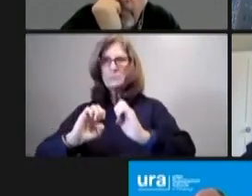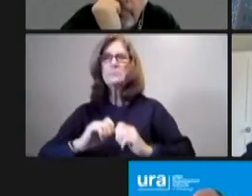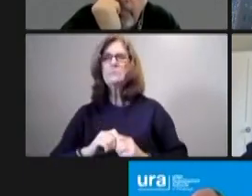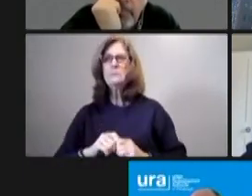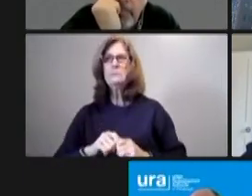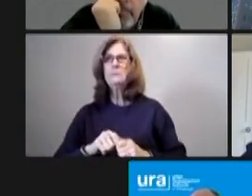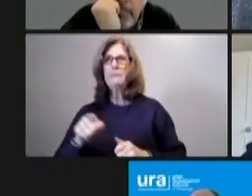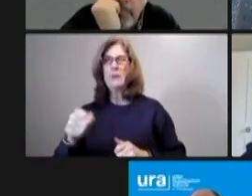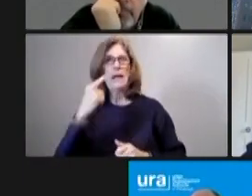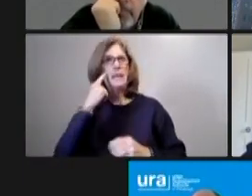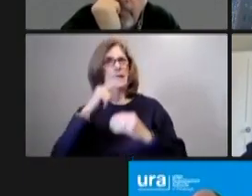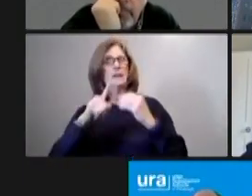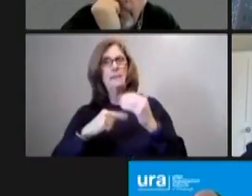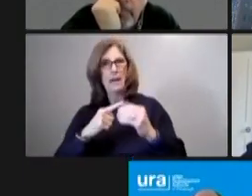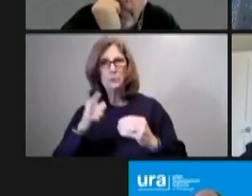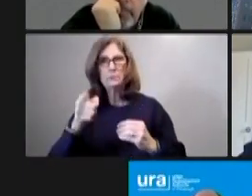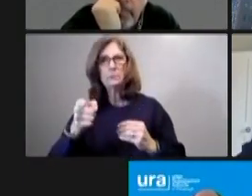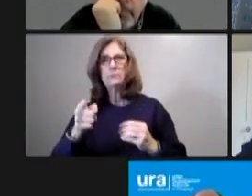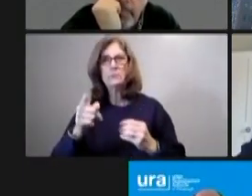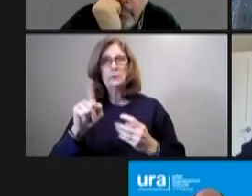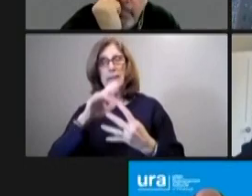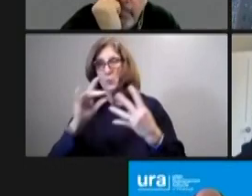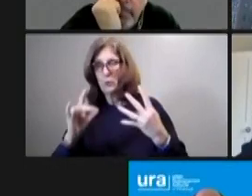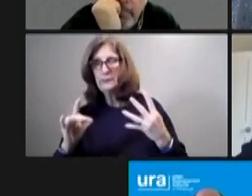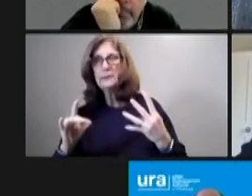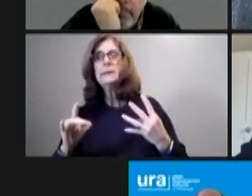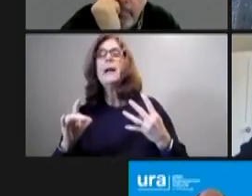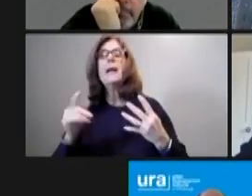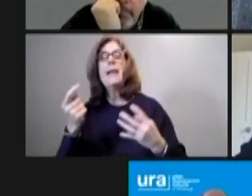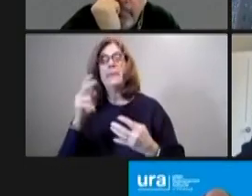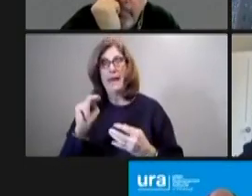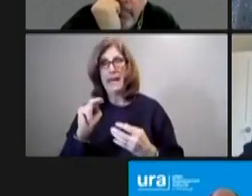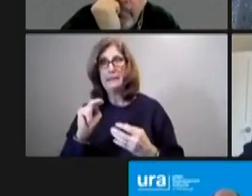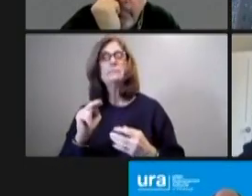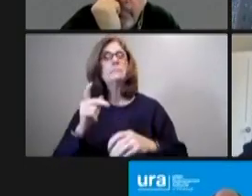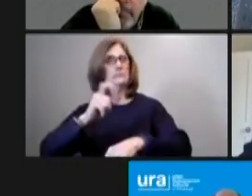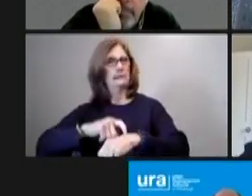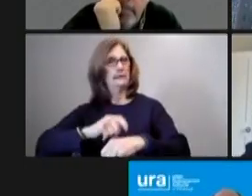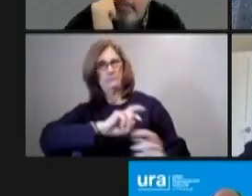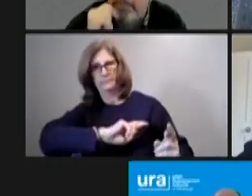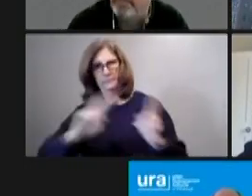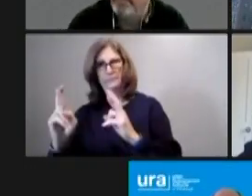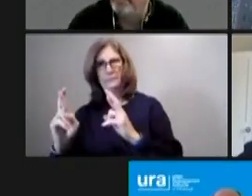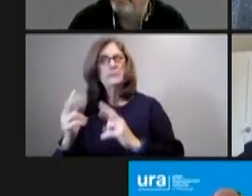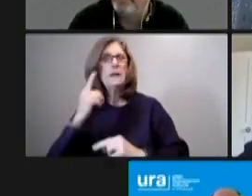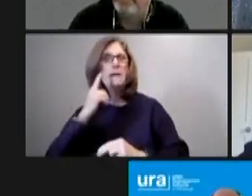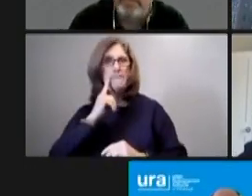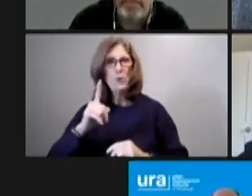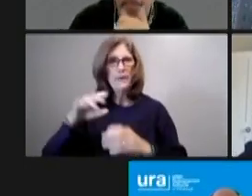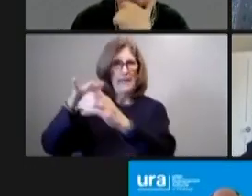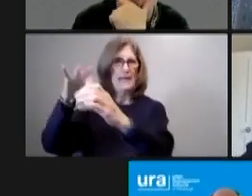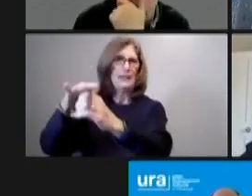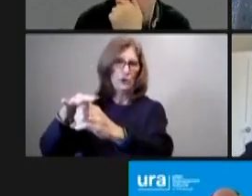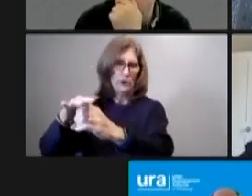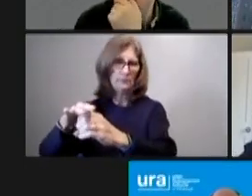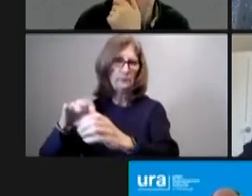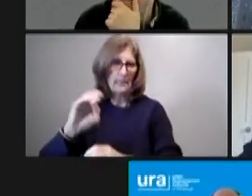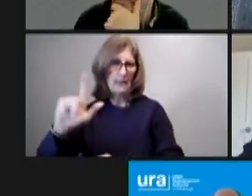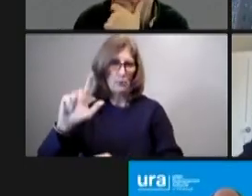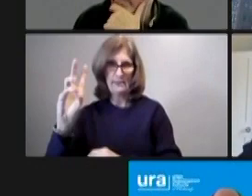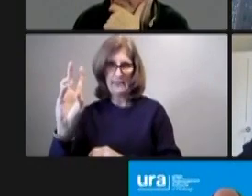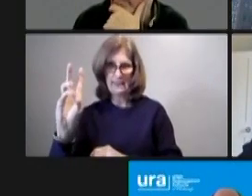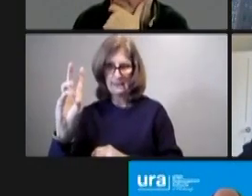ponder their choices in advance of the election, which would be on the 6th. So a pretty rapid turnaround time from